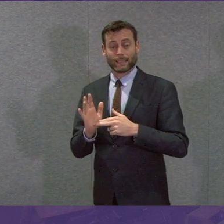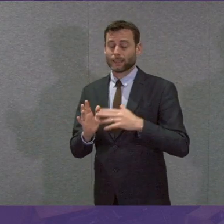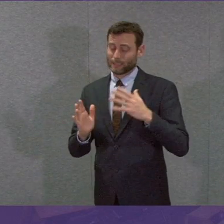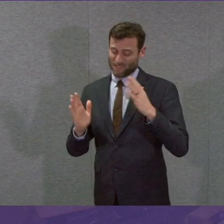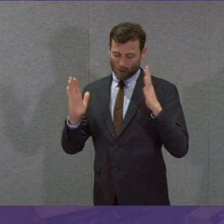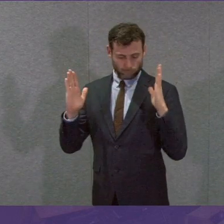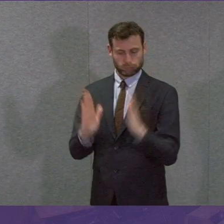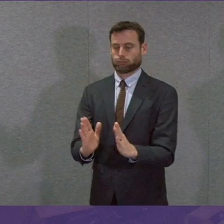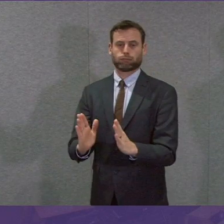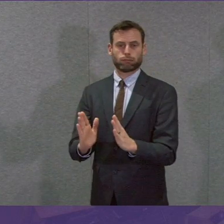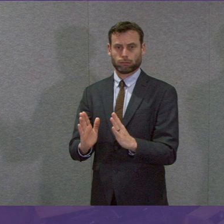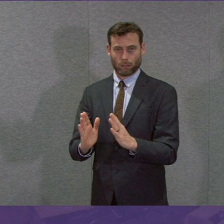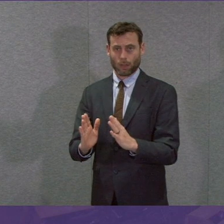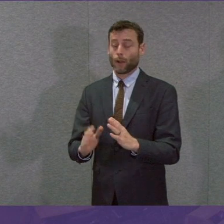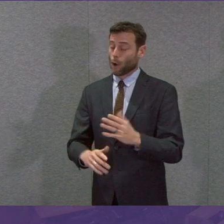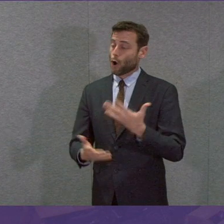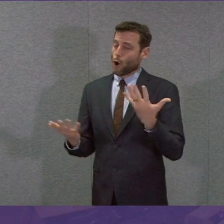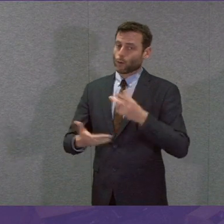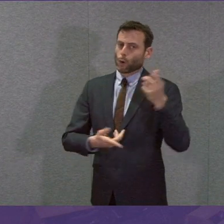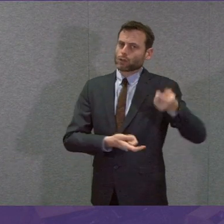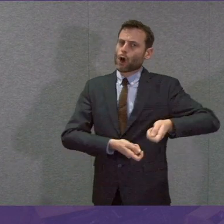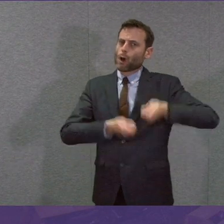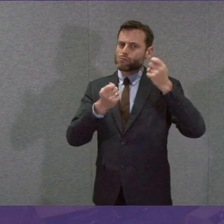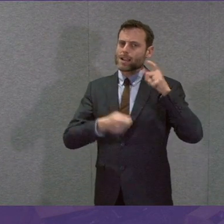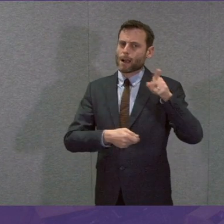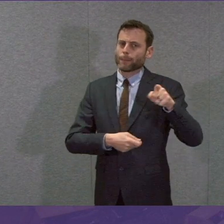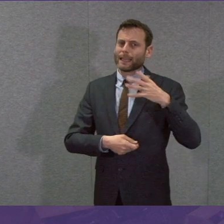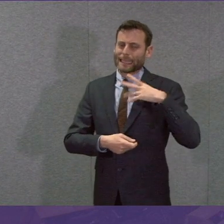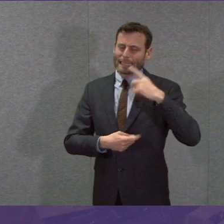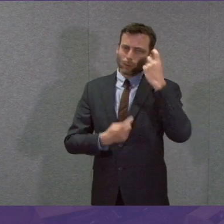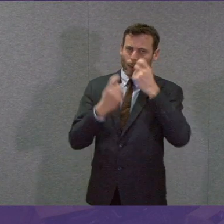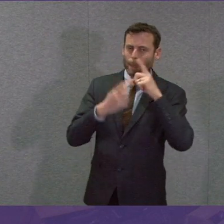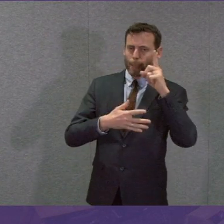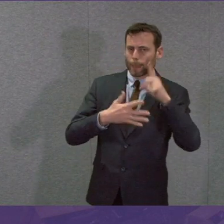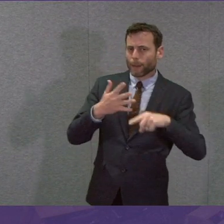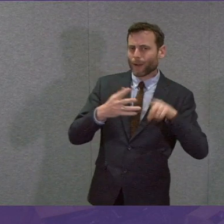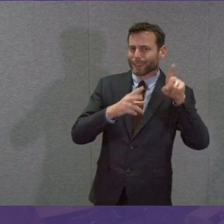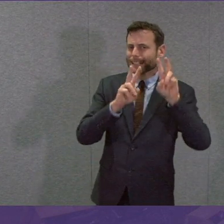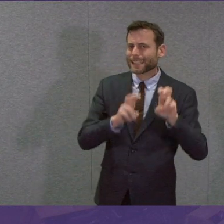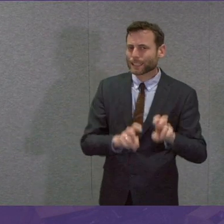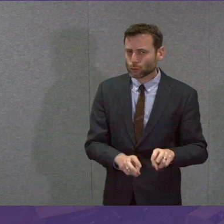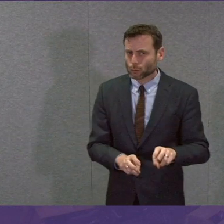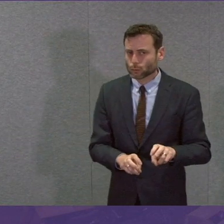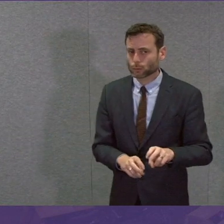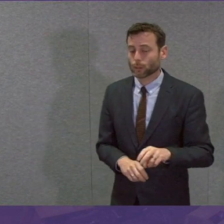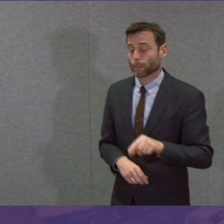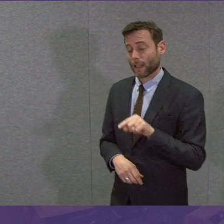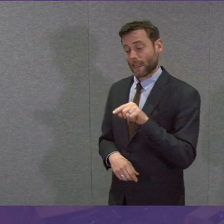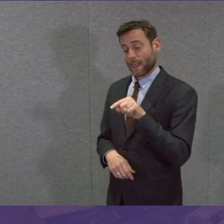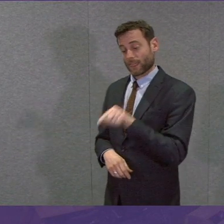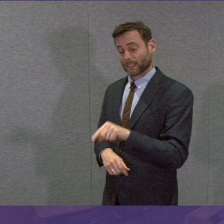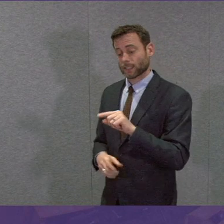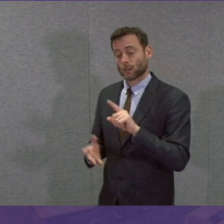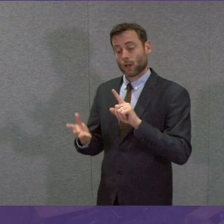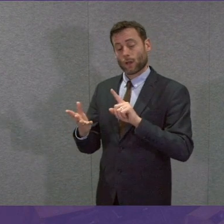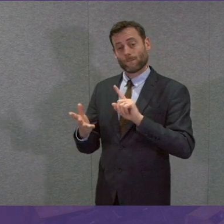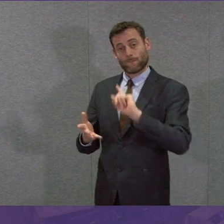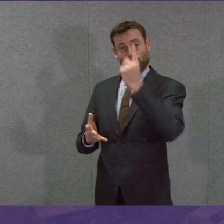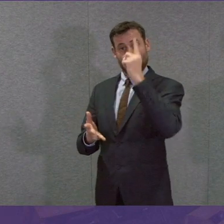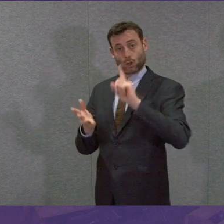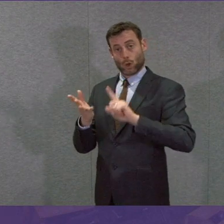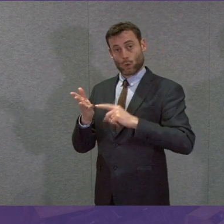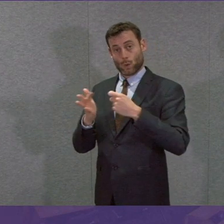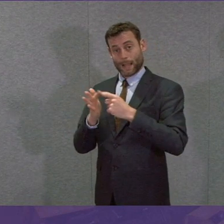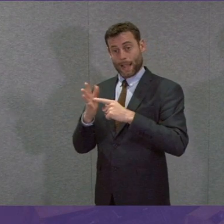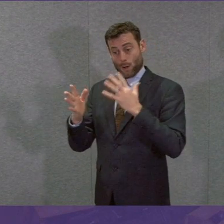These are precisely issues that need to be discussed. Where there is this, I suspect this is also the first piece of UK legislation, but not the last piece, and we will